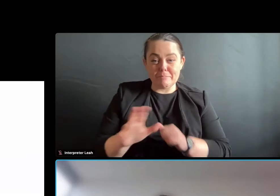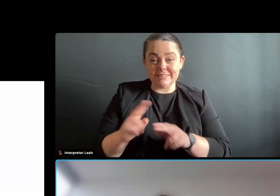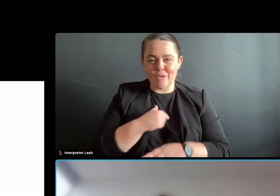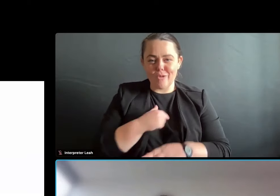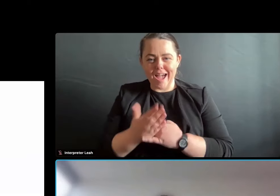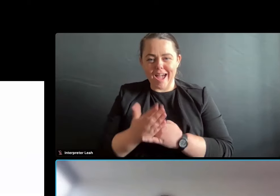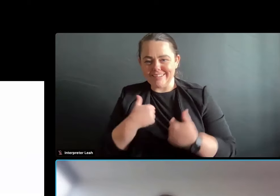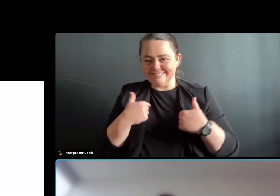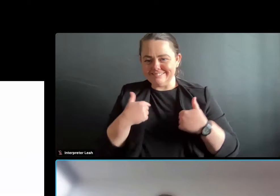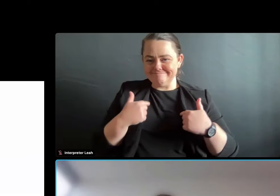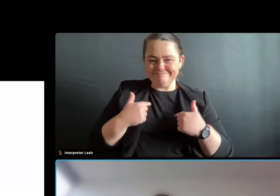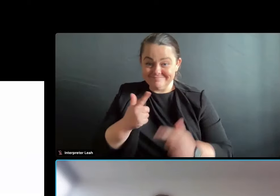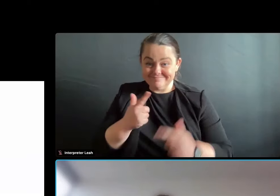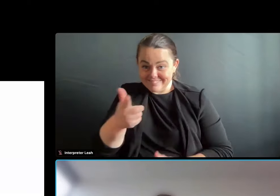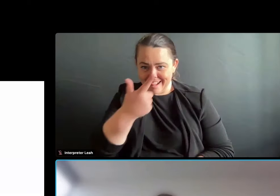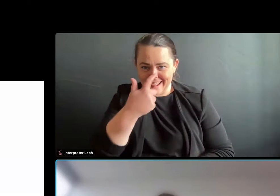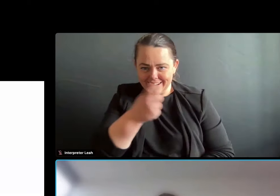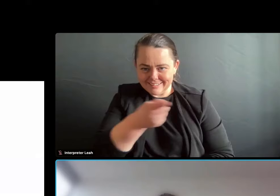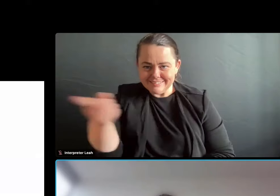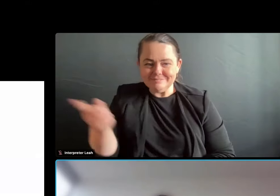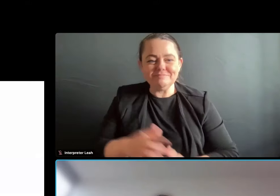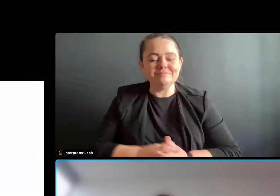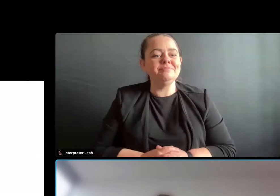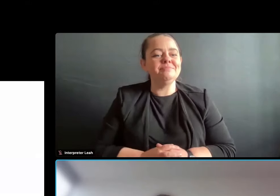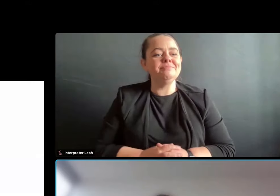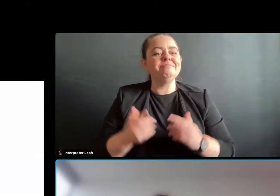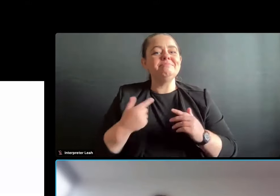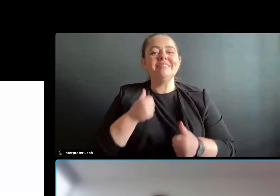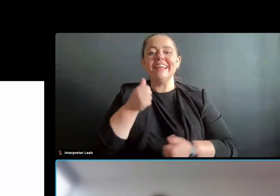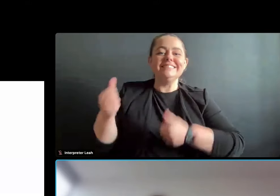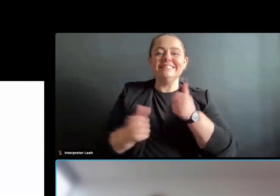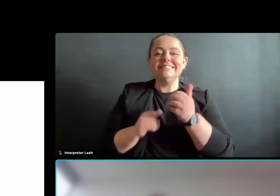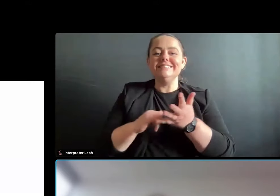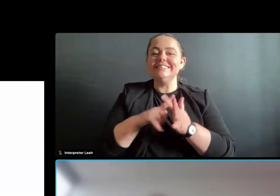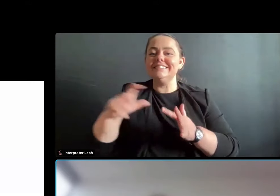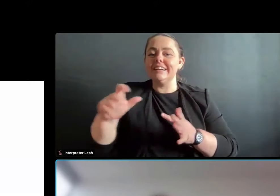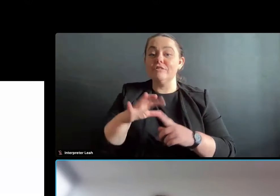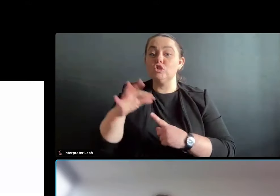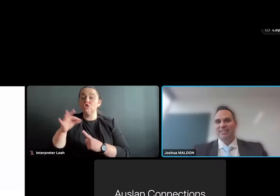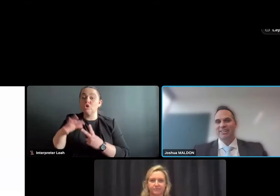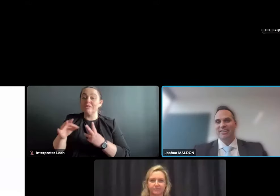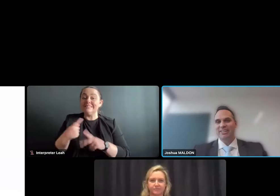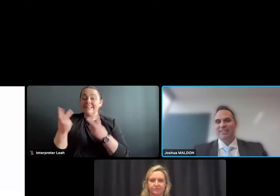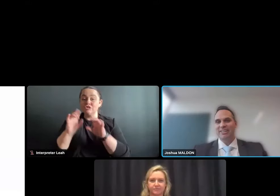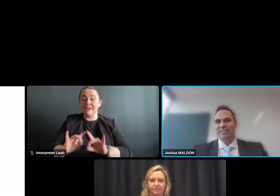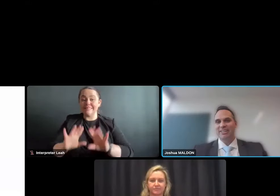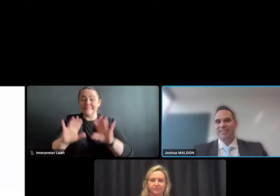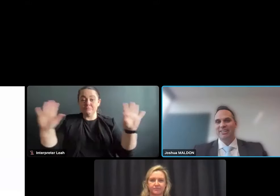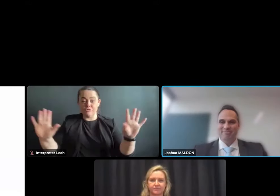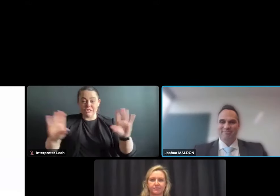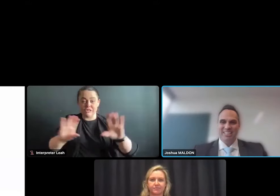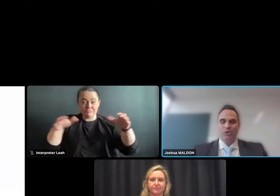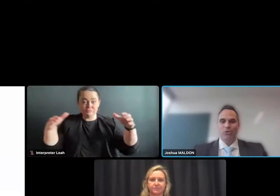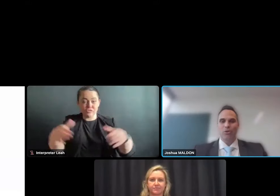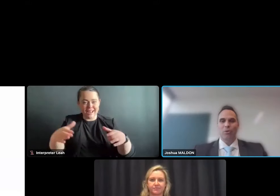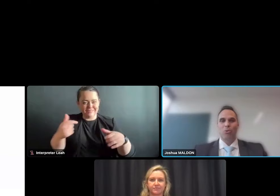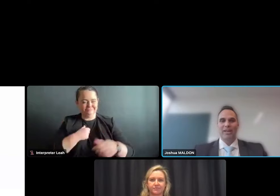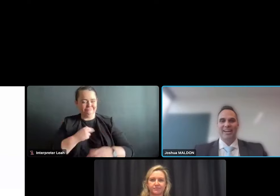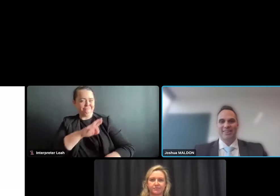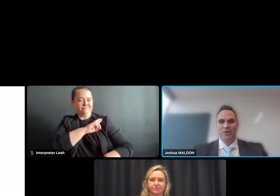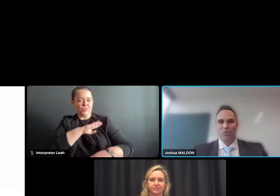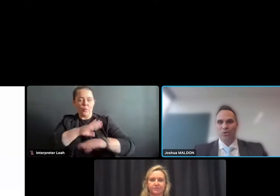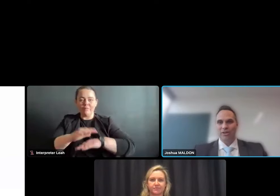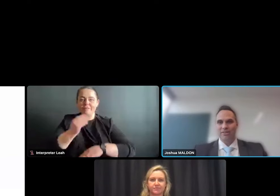luck. So I'm the Assistant Secretary of the Choice and Transparency Branch. So I've got the responsibility for food and nutrition,